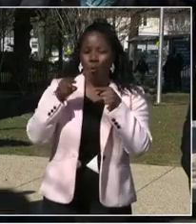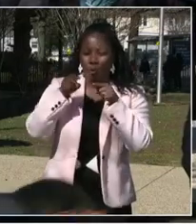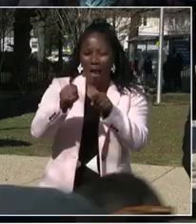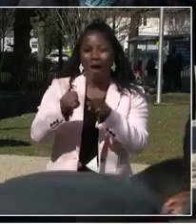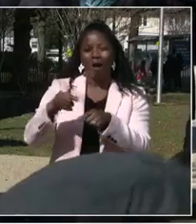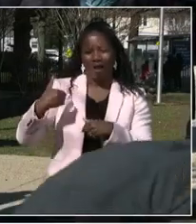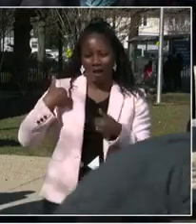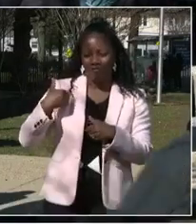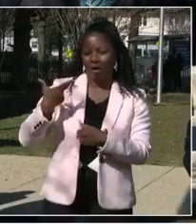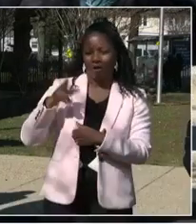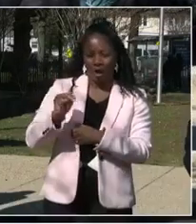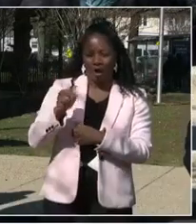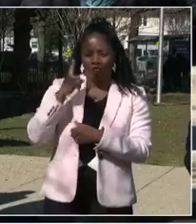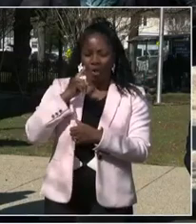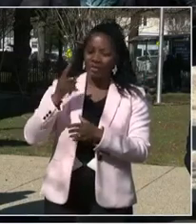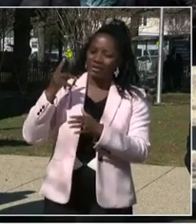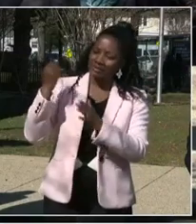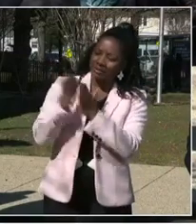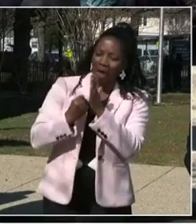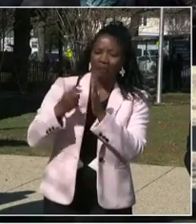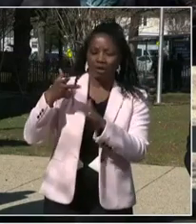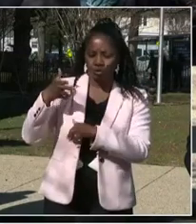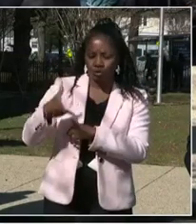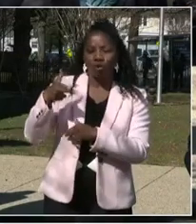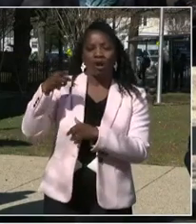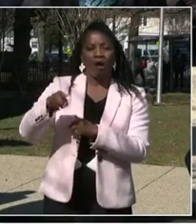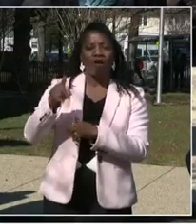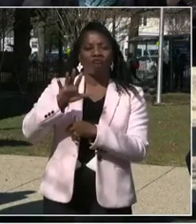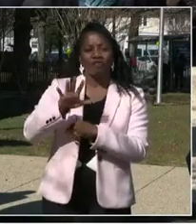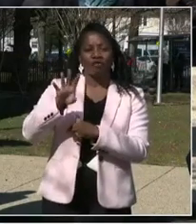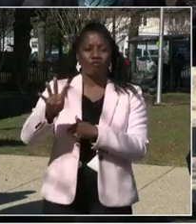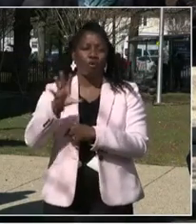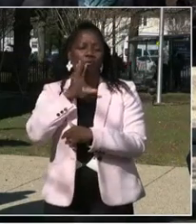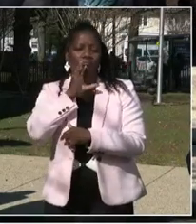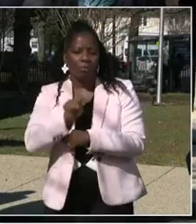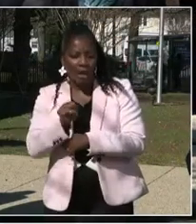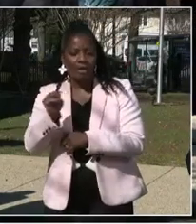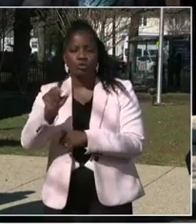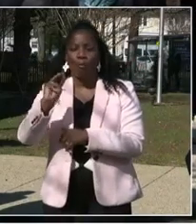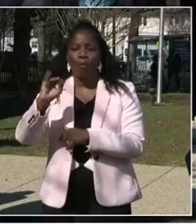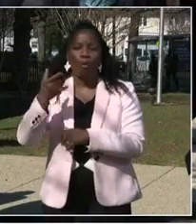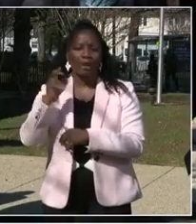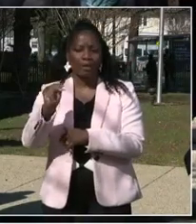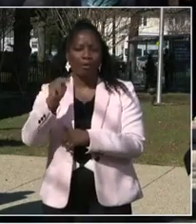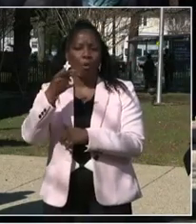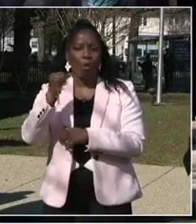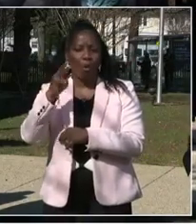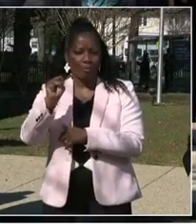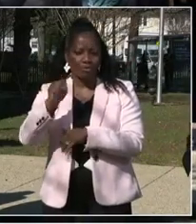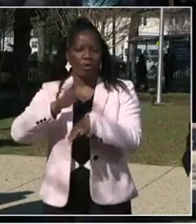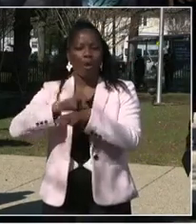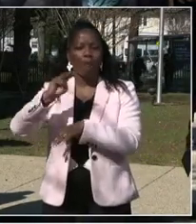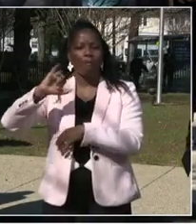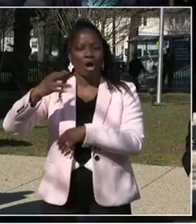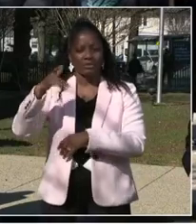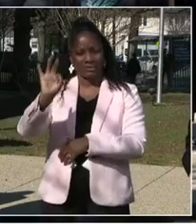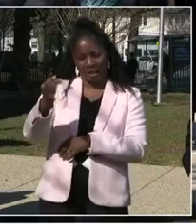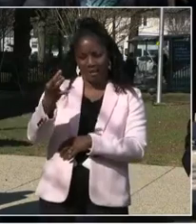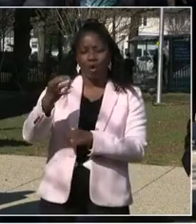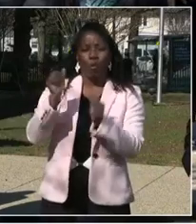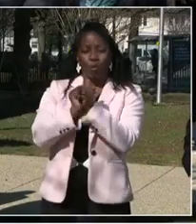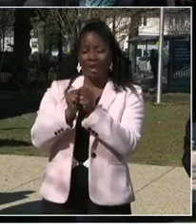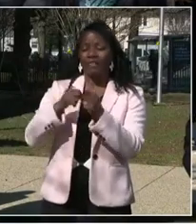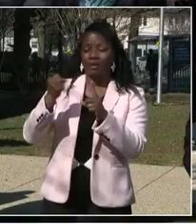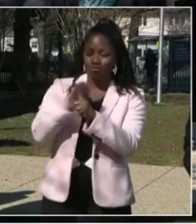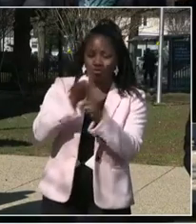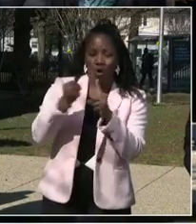stabbing homicide of 54-year-old Morgan Holmes on March 9th, the assault with the intent to kill for the